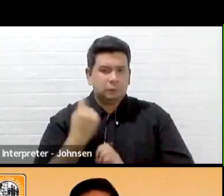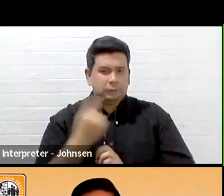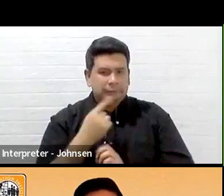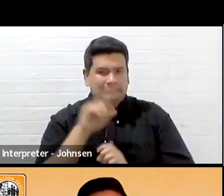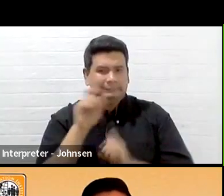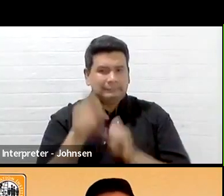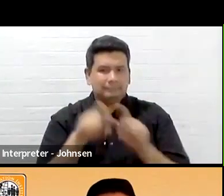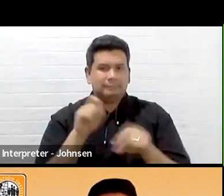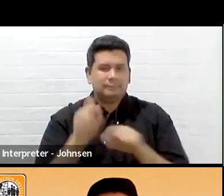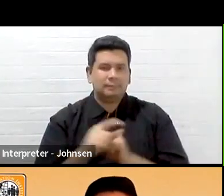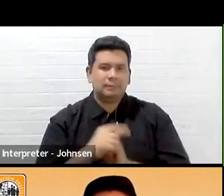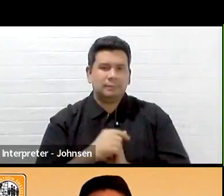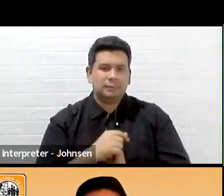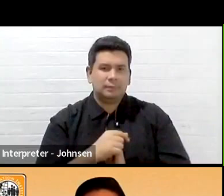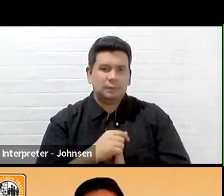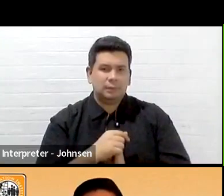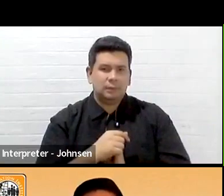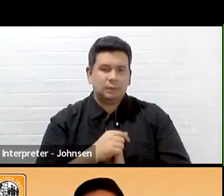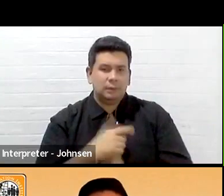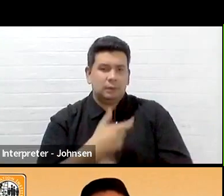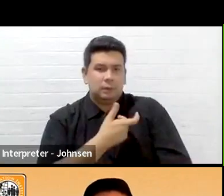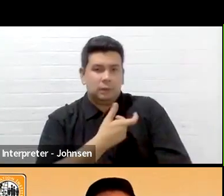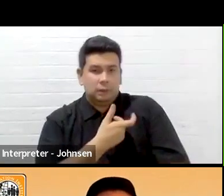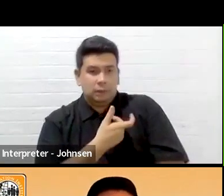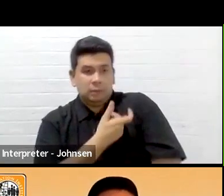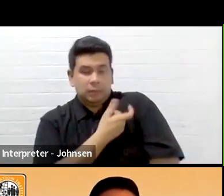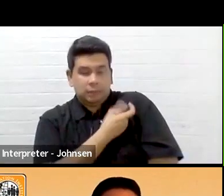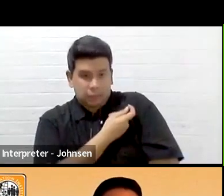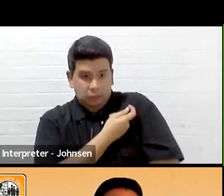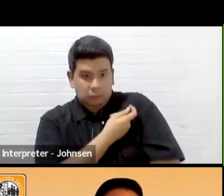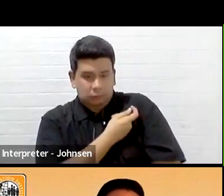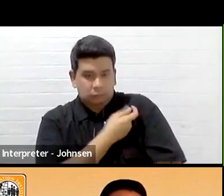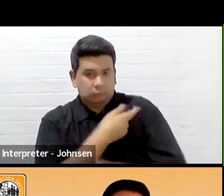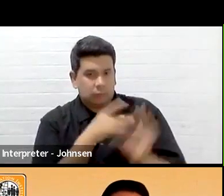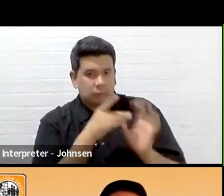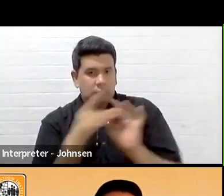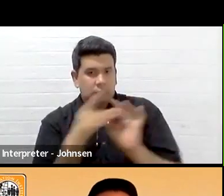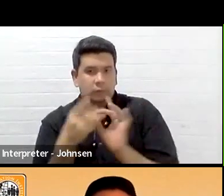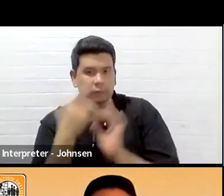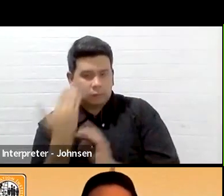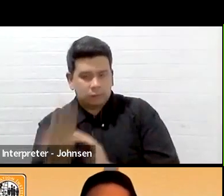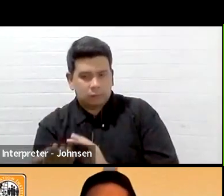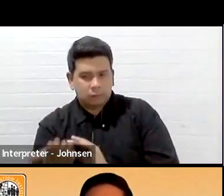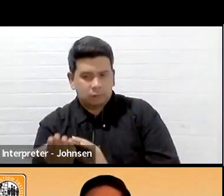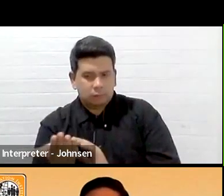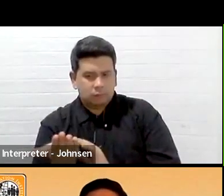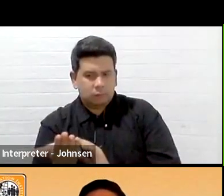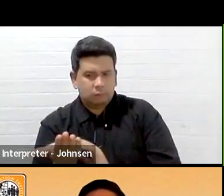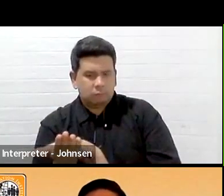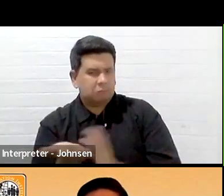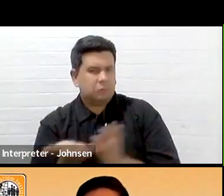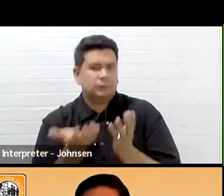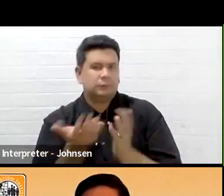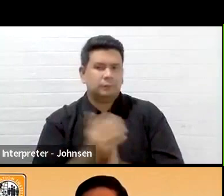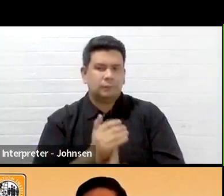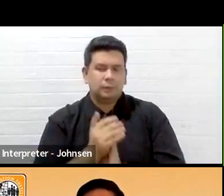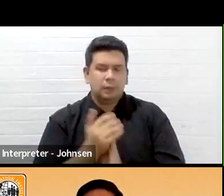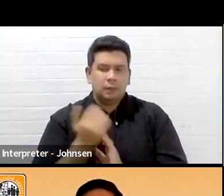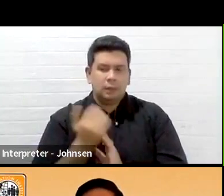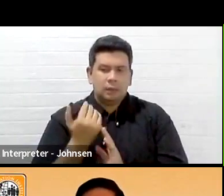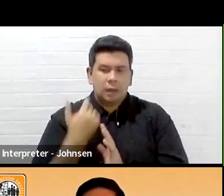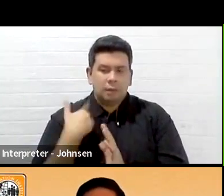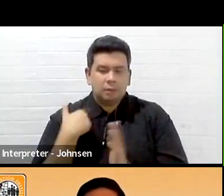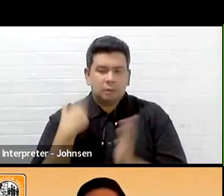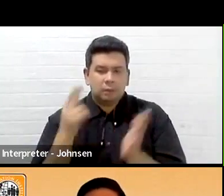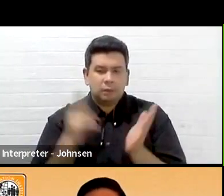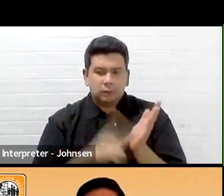Q&A. The link between vaccination and deaths, because there's an observed increase in the number of registered deaths in March